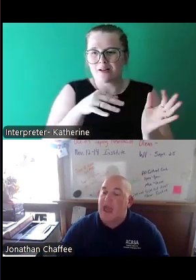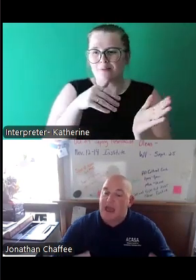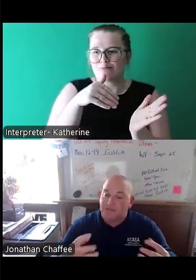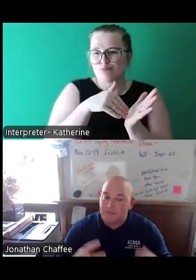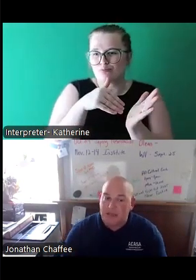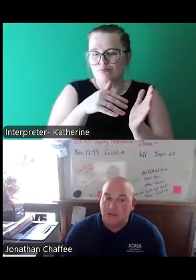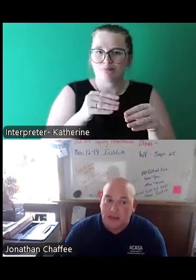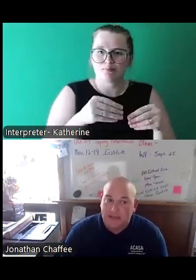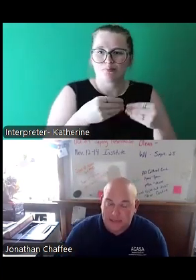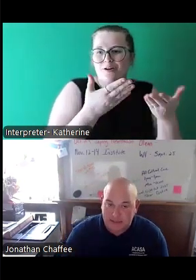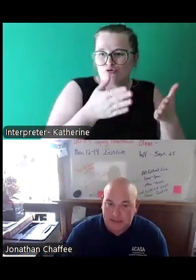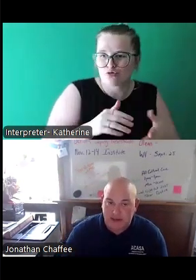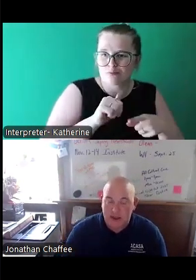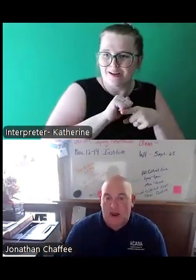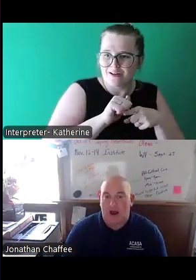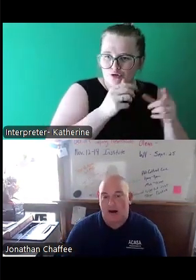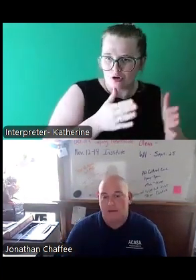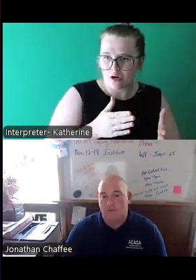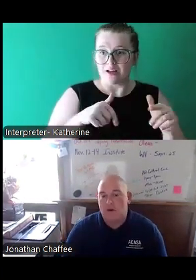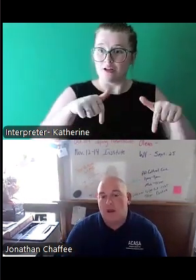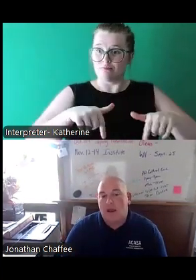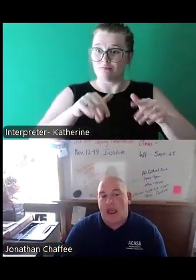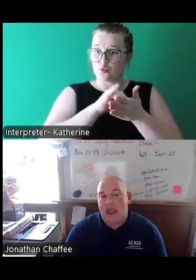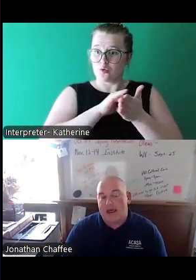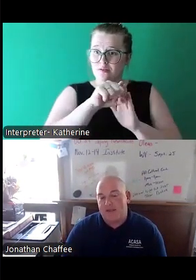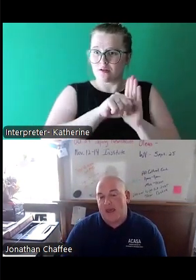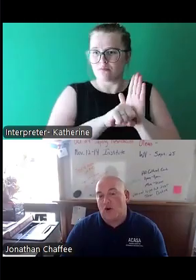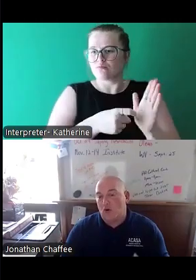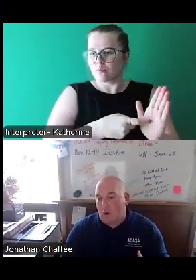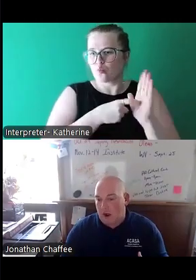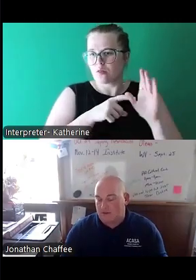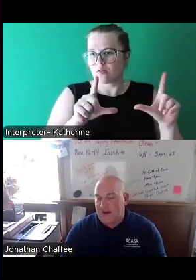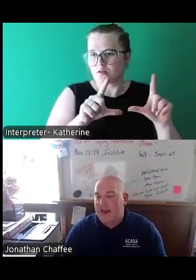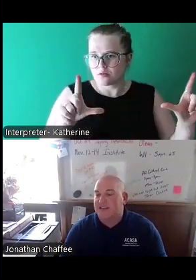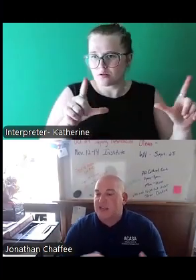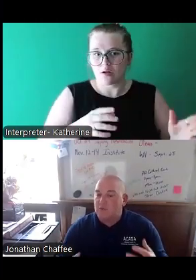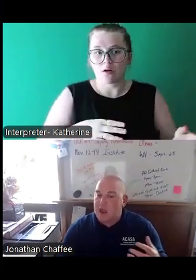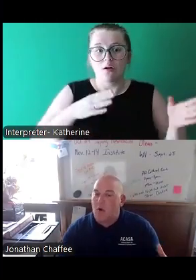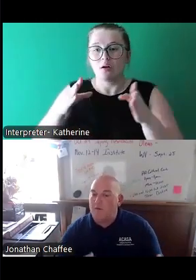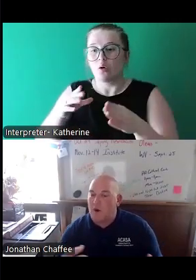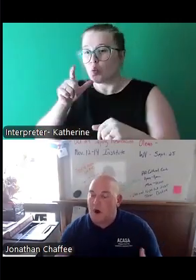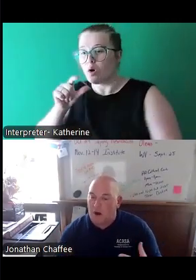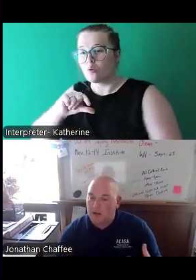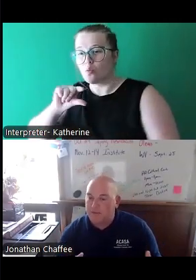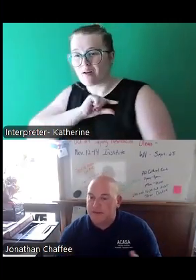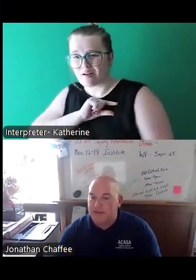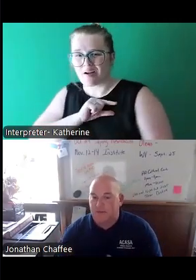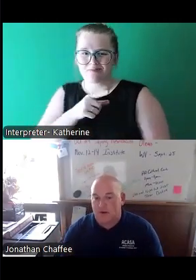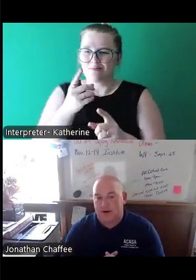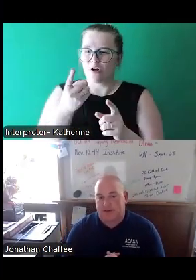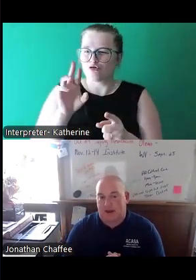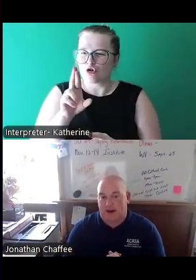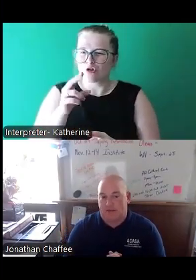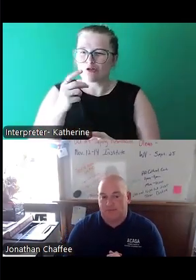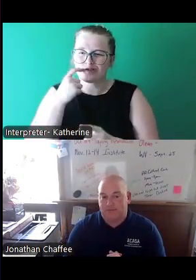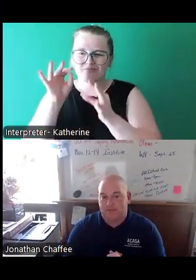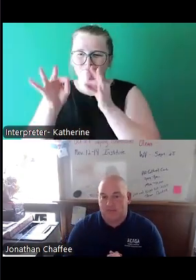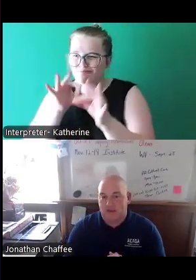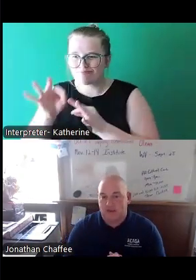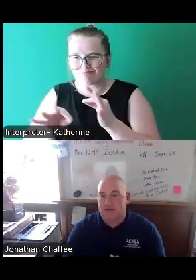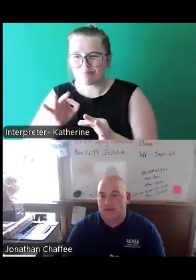you have to be licensed. And then who qualifies? And he went over all of the different